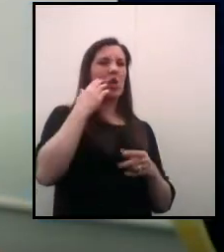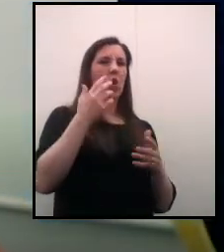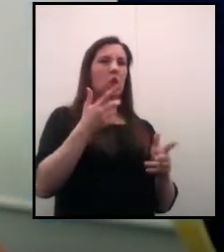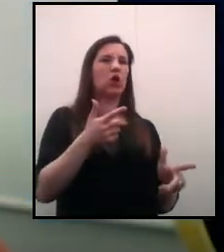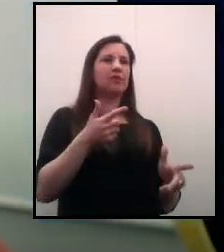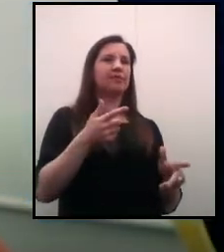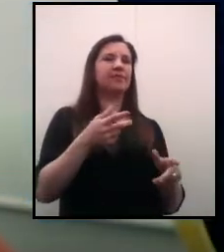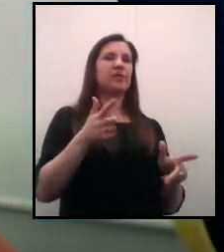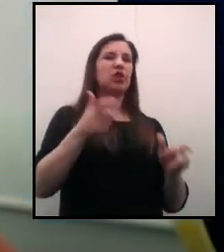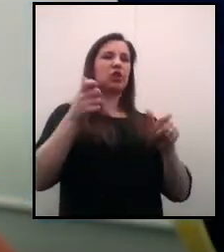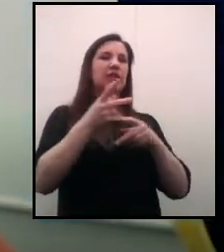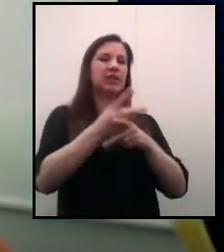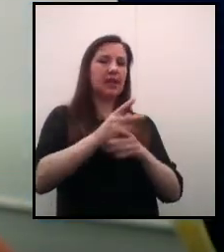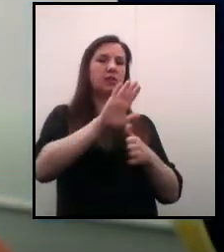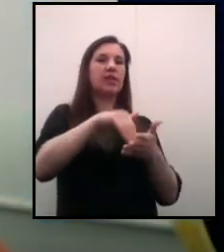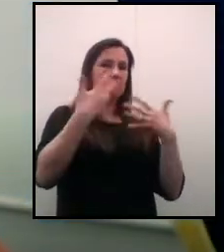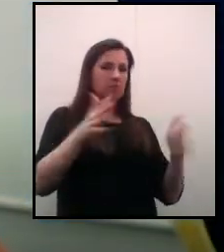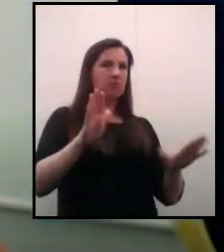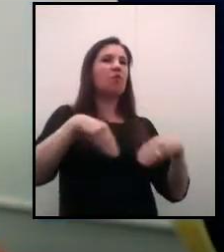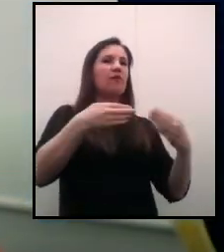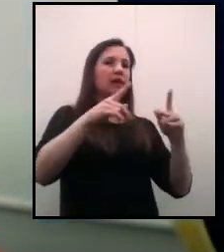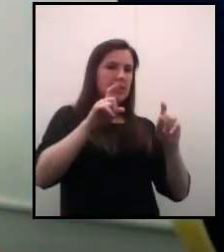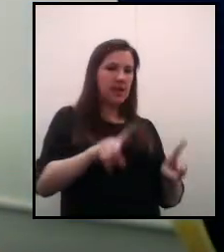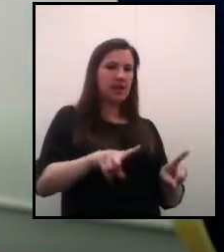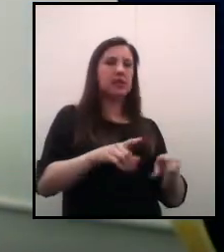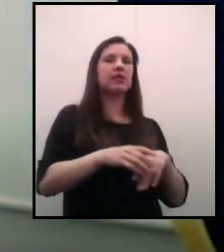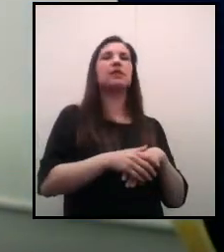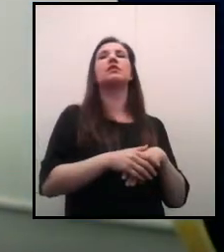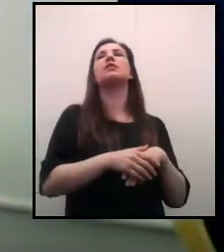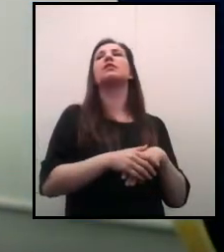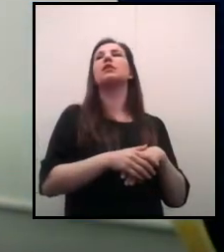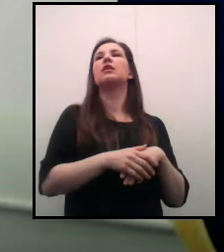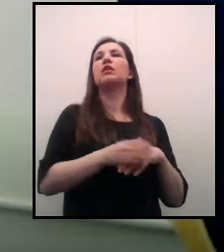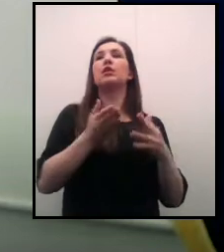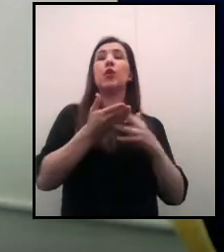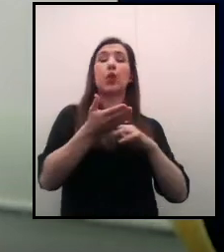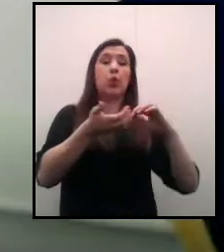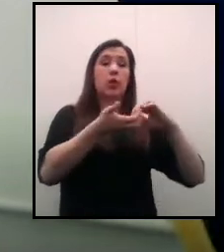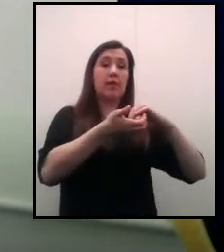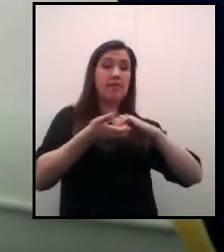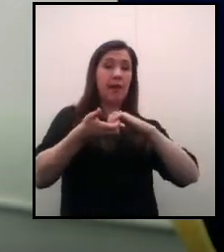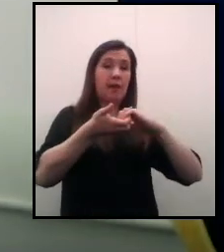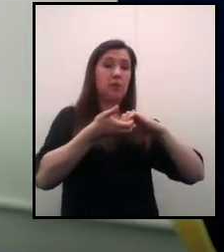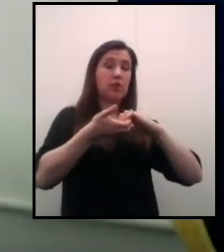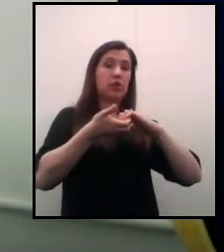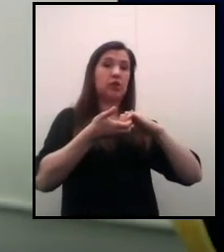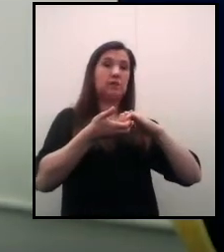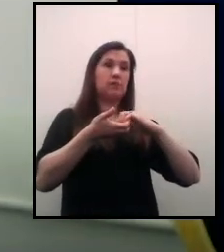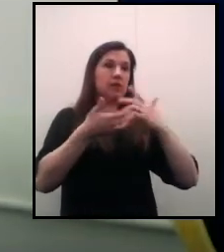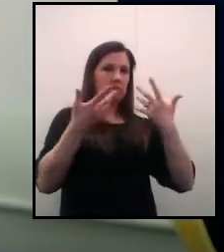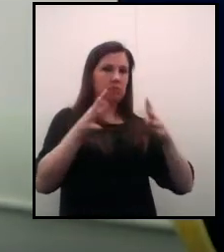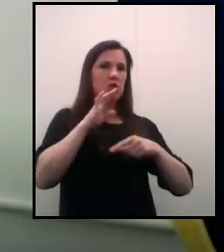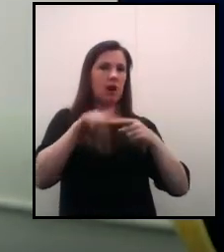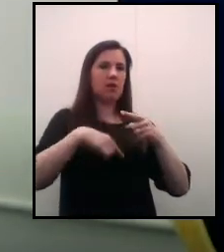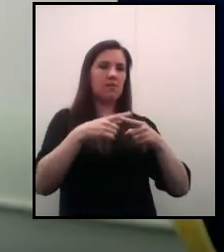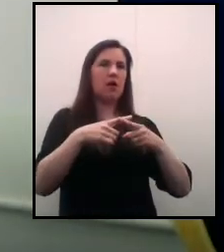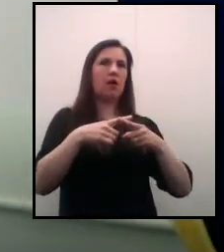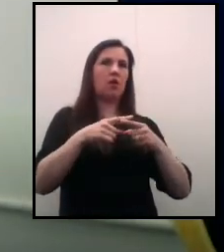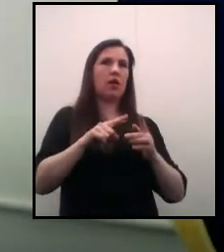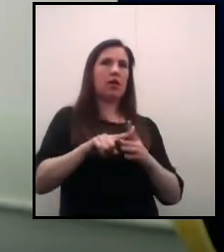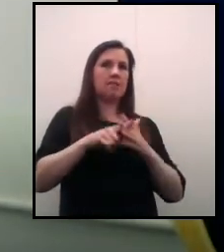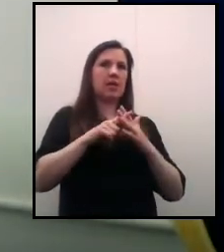We know that we've, through our the collaboration that the county executive talked about in the beginning of